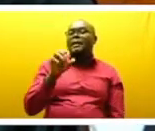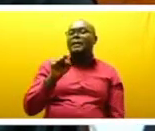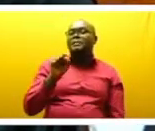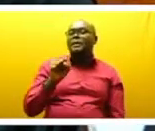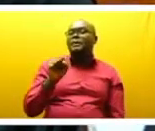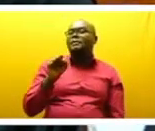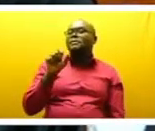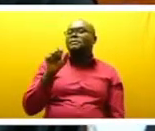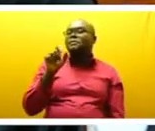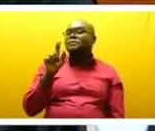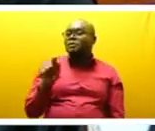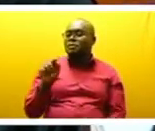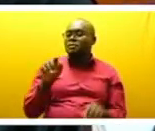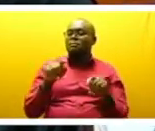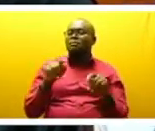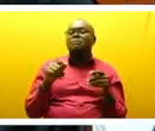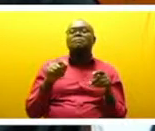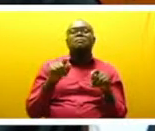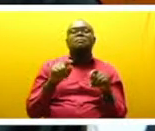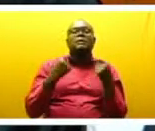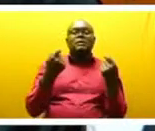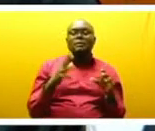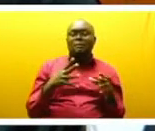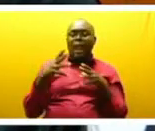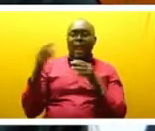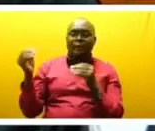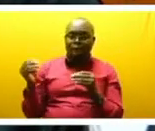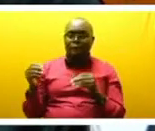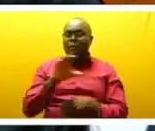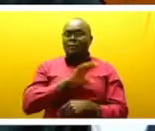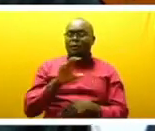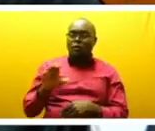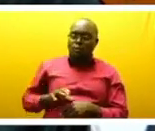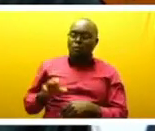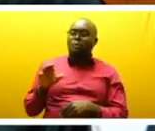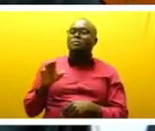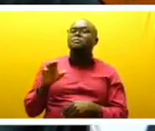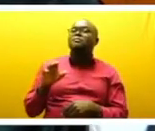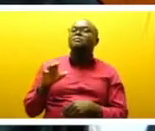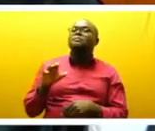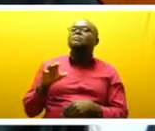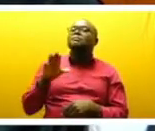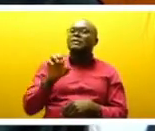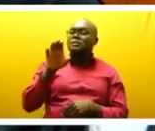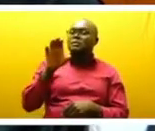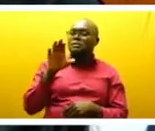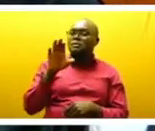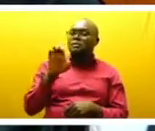left, the commission secretary, chief executive officer, who was also the